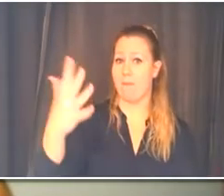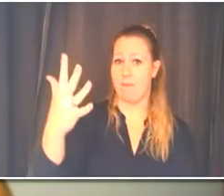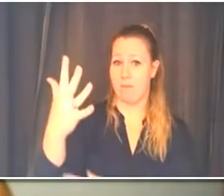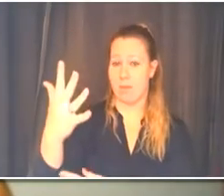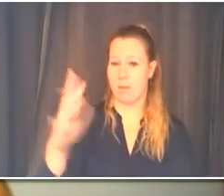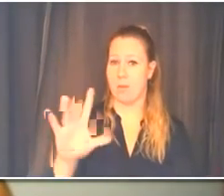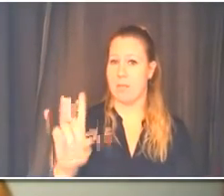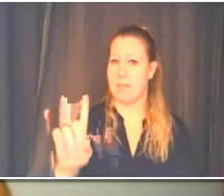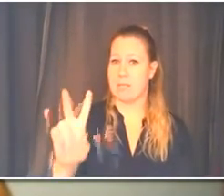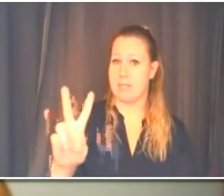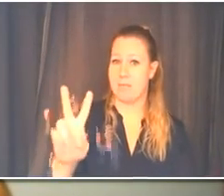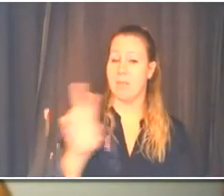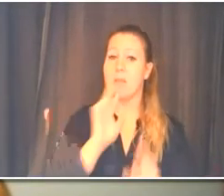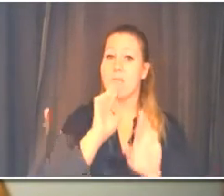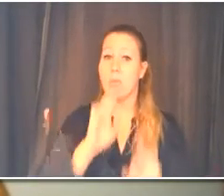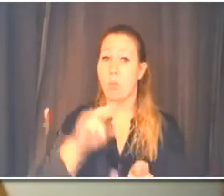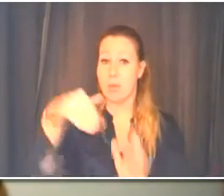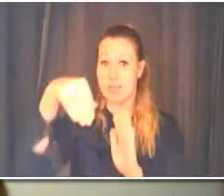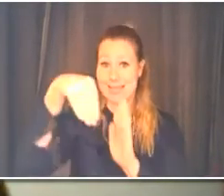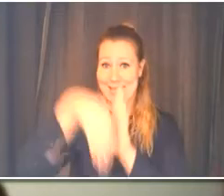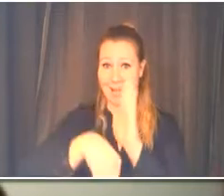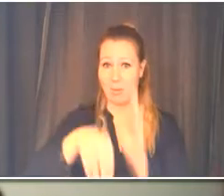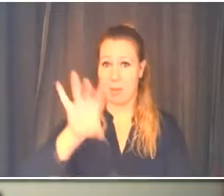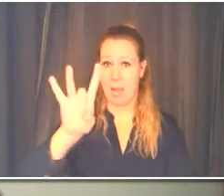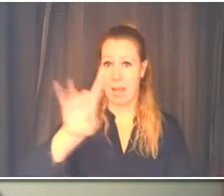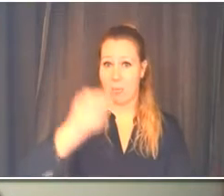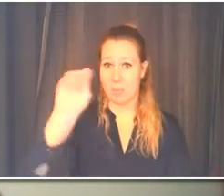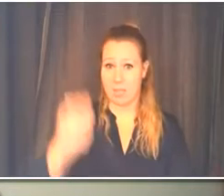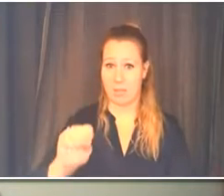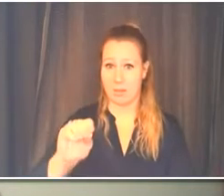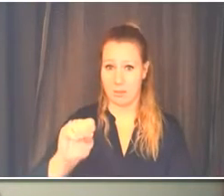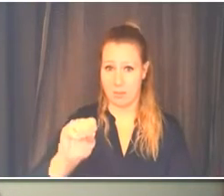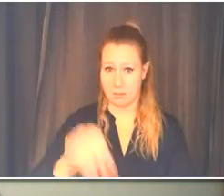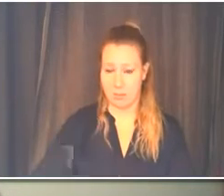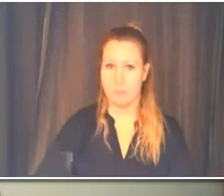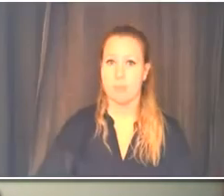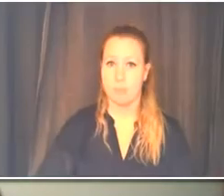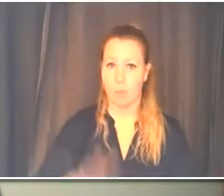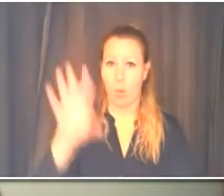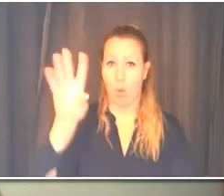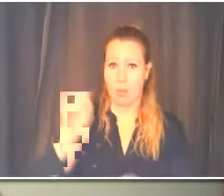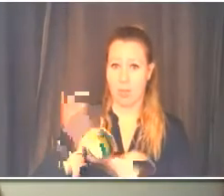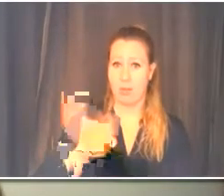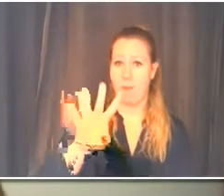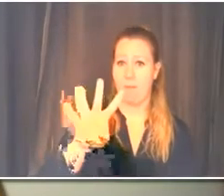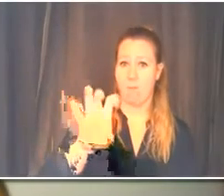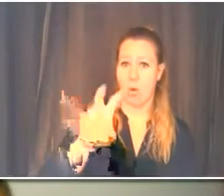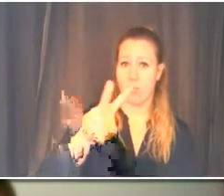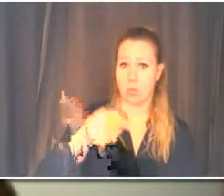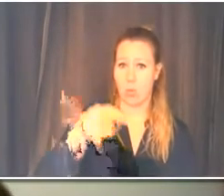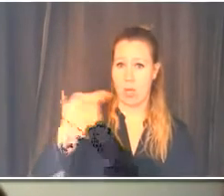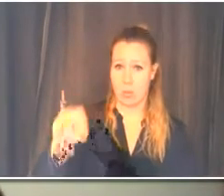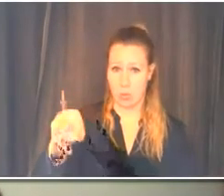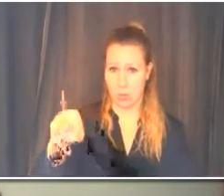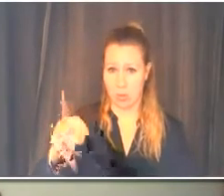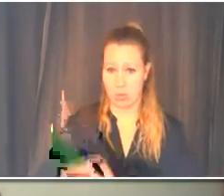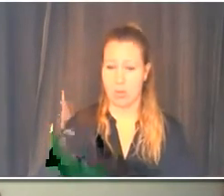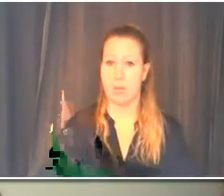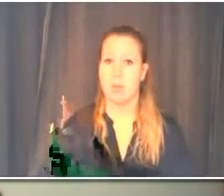week that ended up April ending on April 12th um domestic incident reports were down